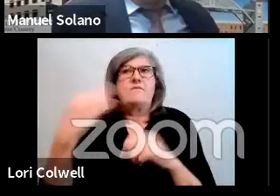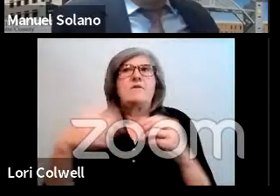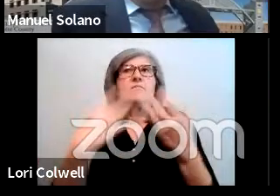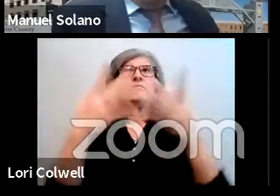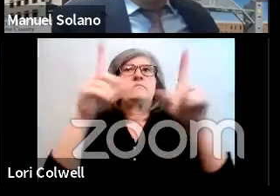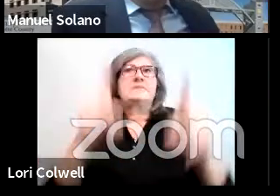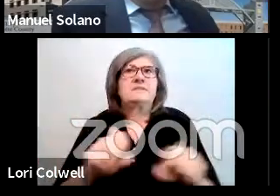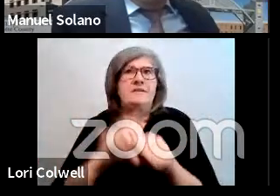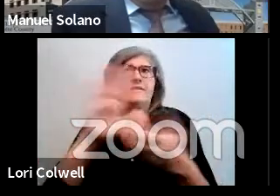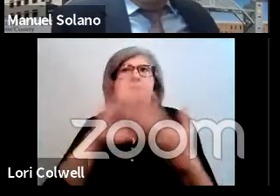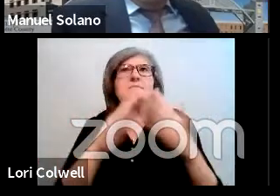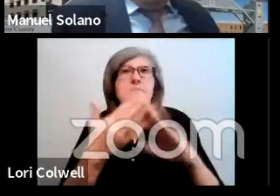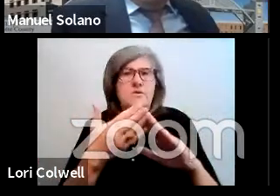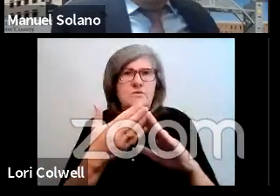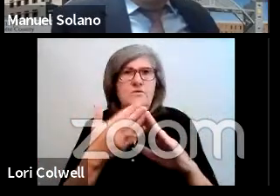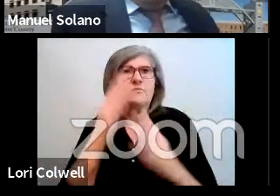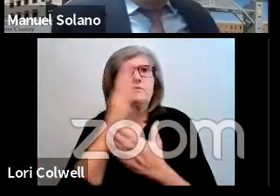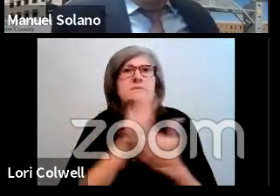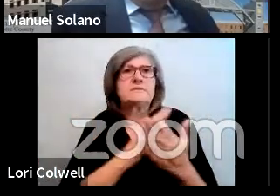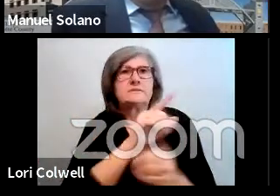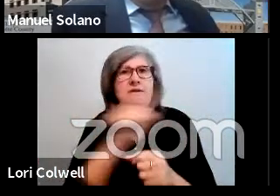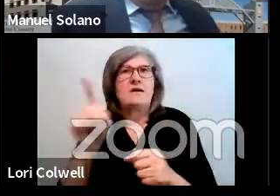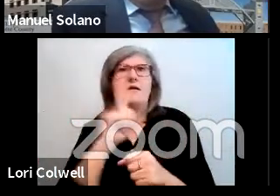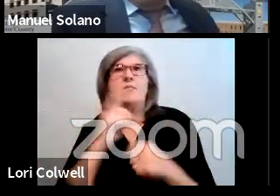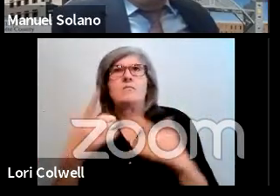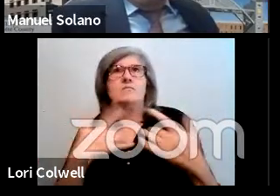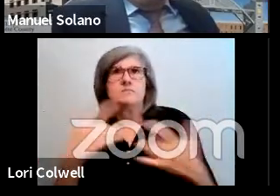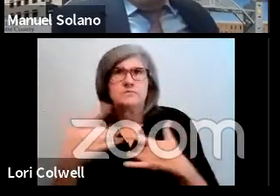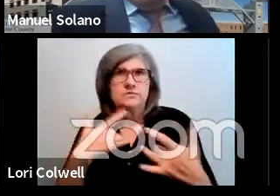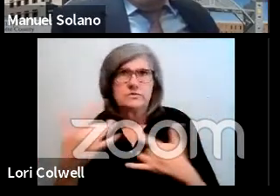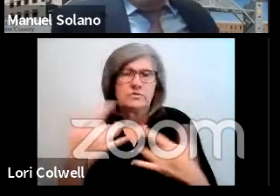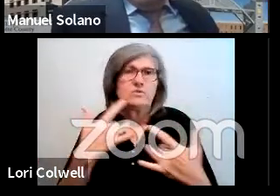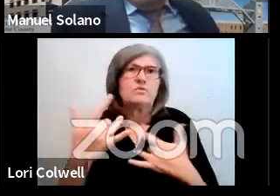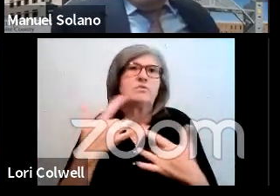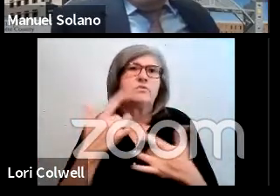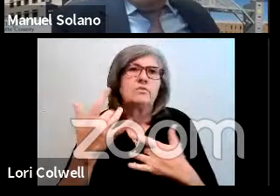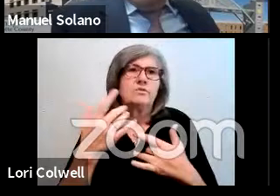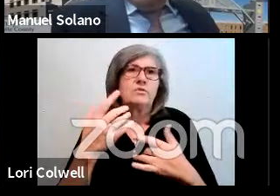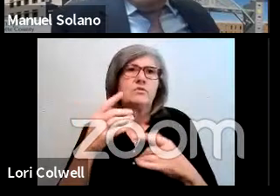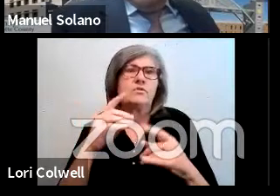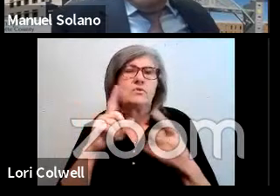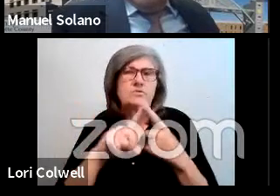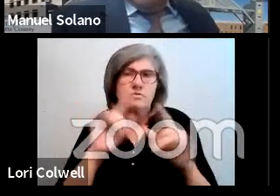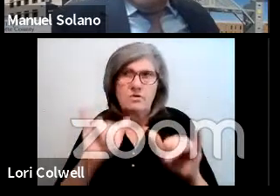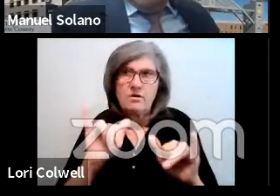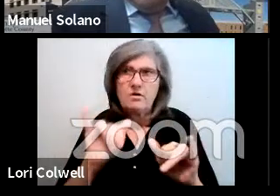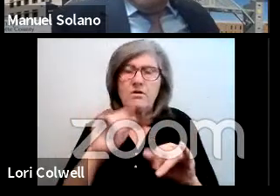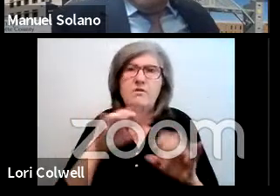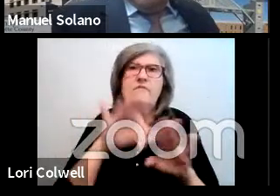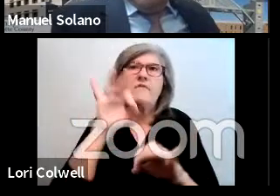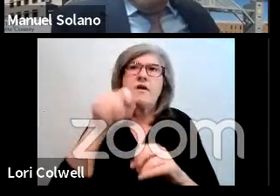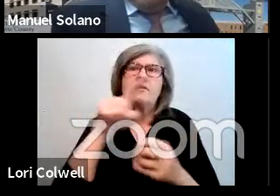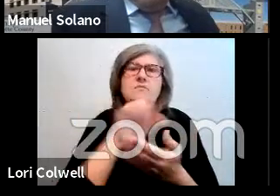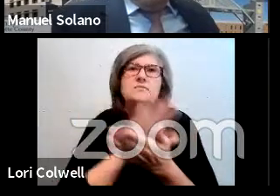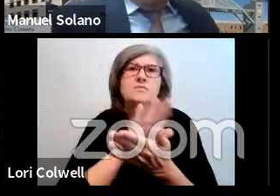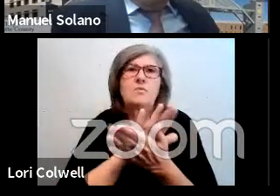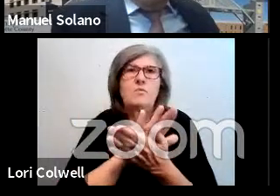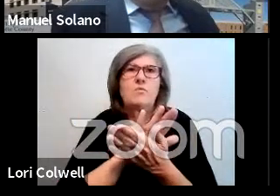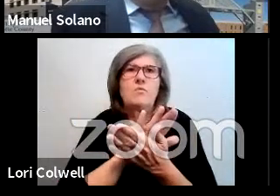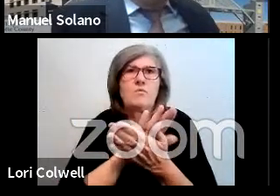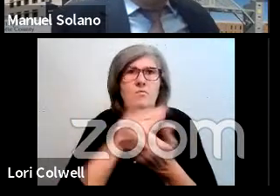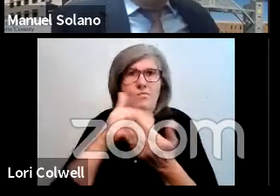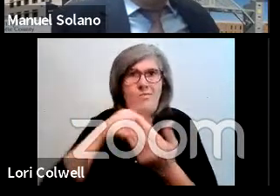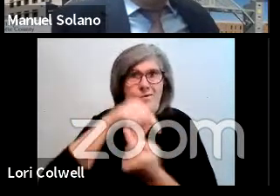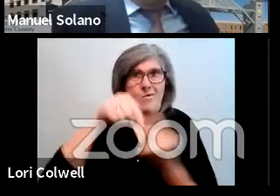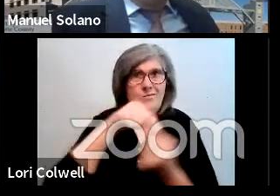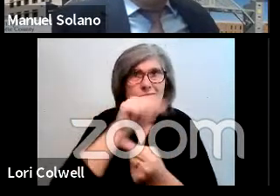communities. Some of them were quite concerned to hear that there were schools that were proximal to